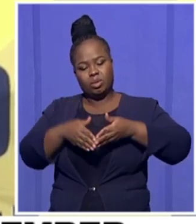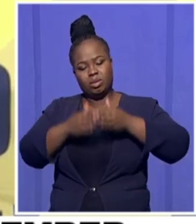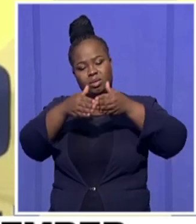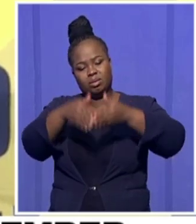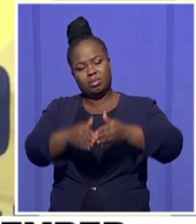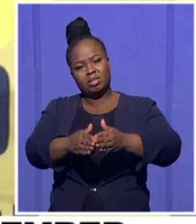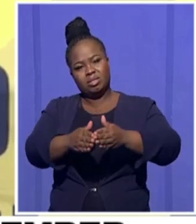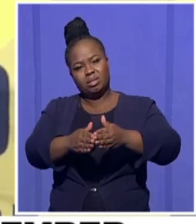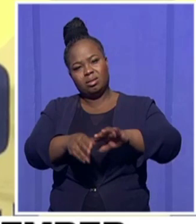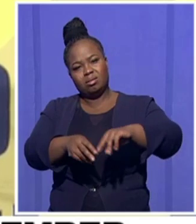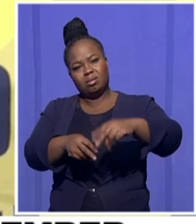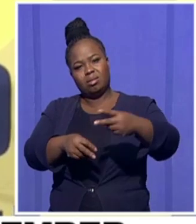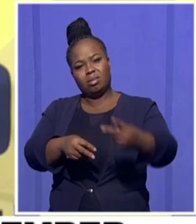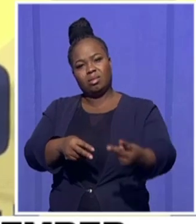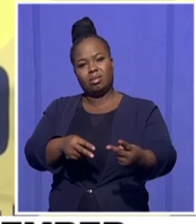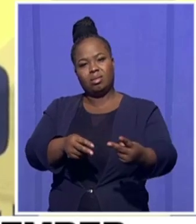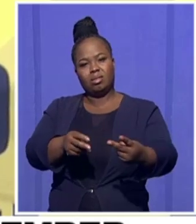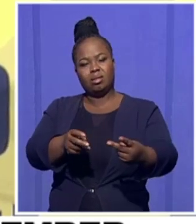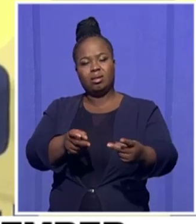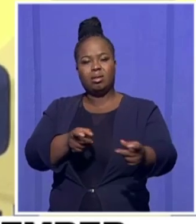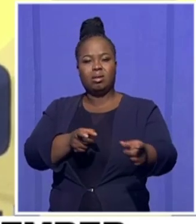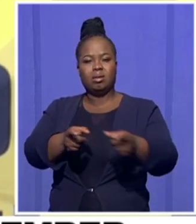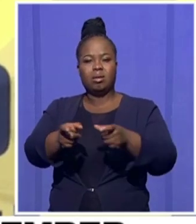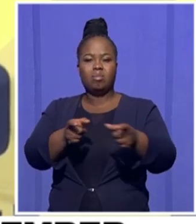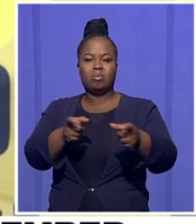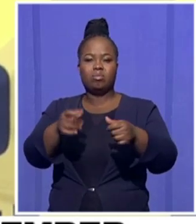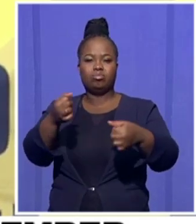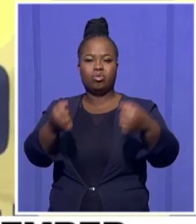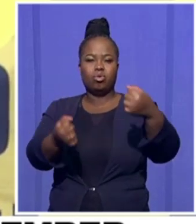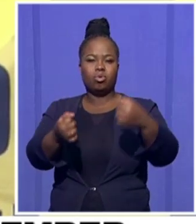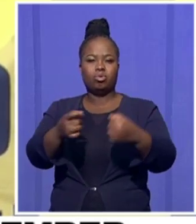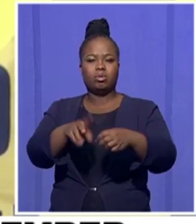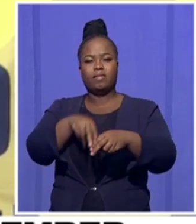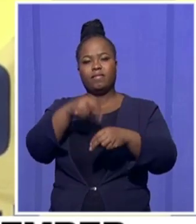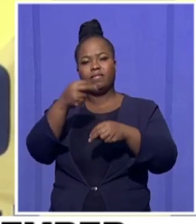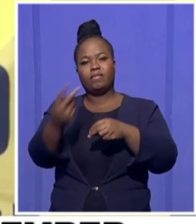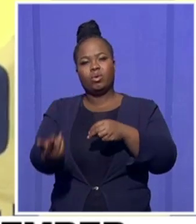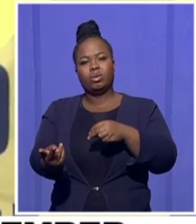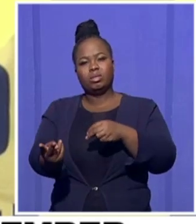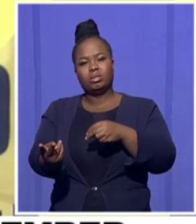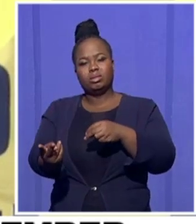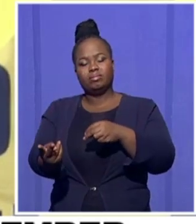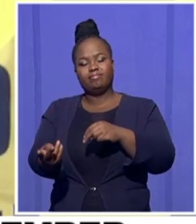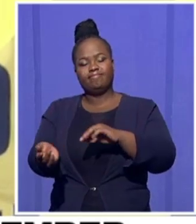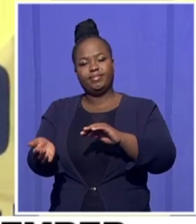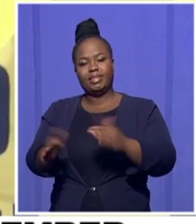captain lies, fallen, cold and dead.